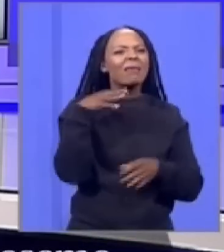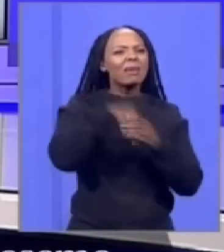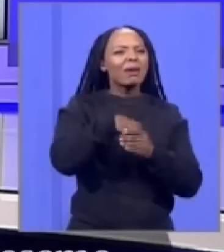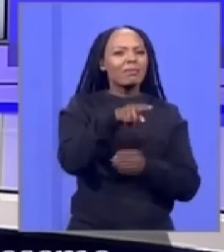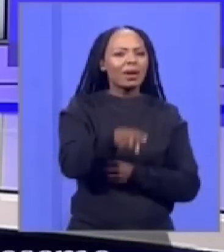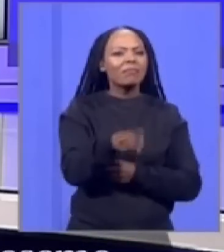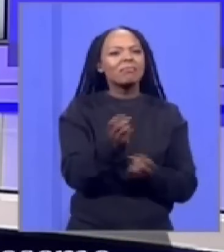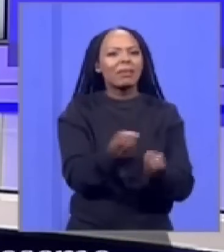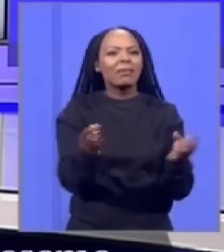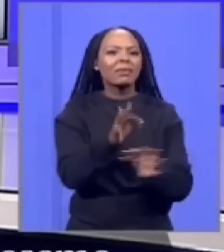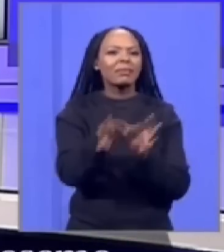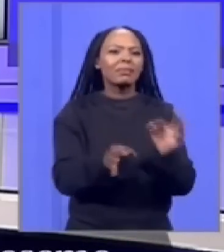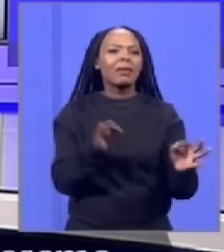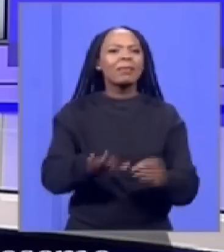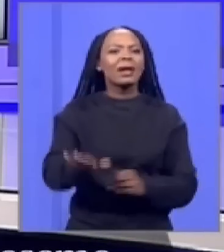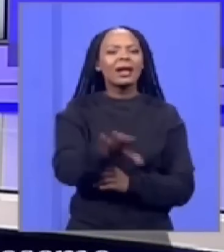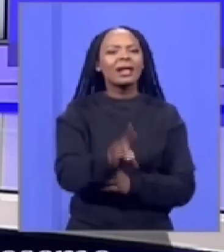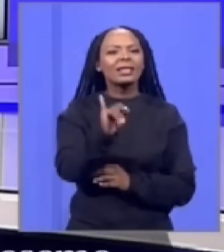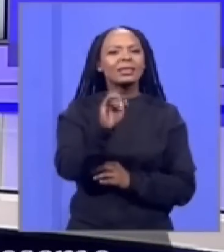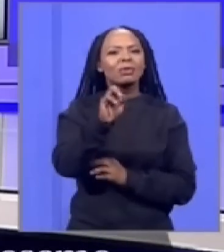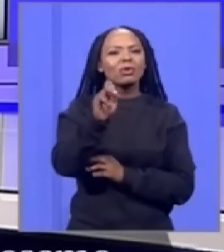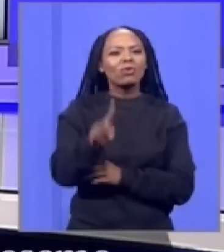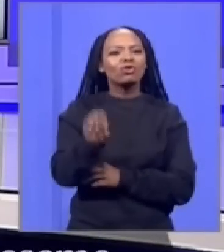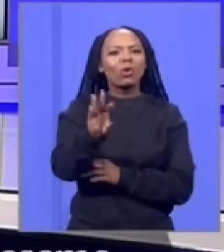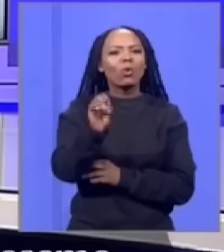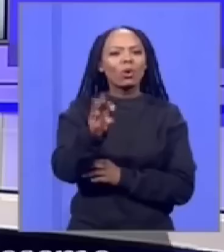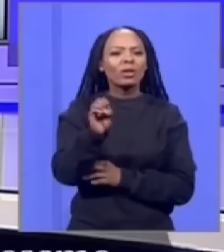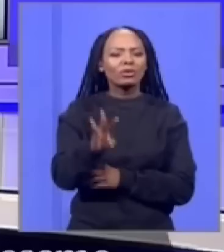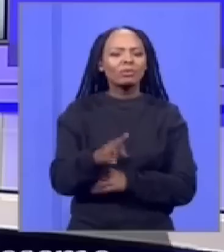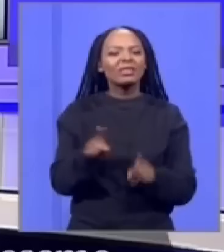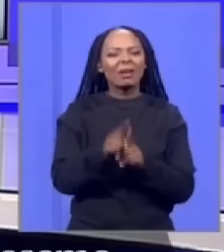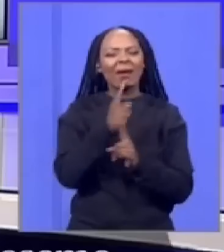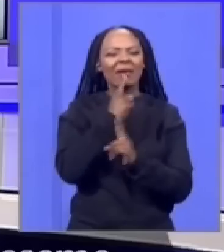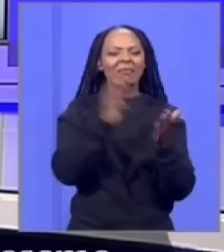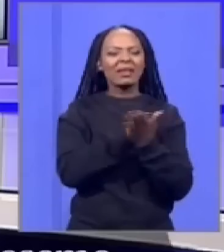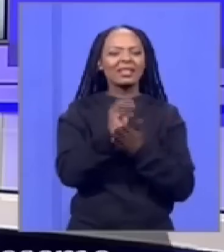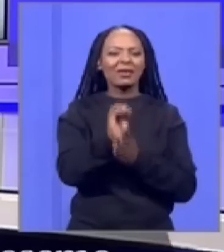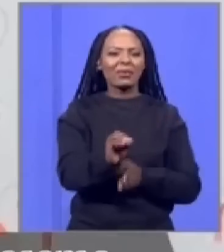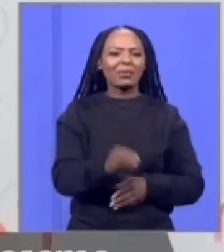la Diepkloof Soweto mo ho betseng ho bileng le melaetsa ya ditekaletso tsa Christmas.